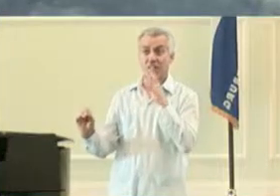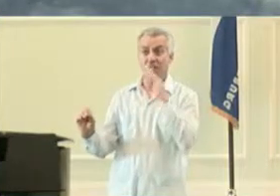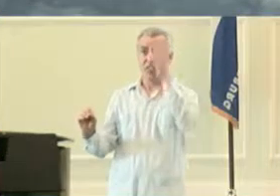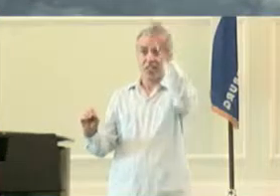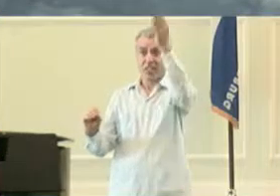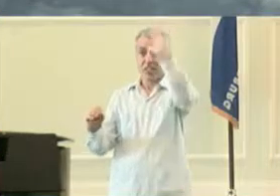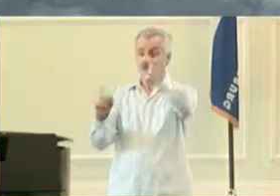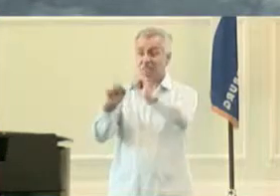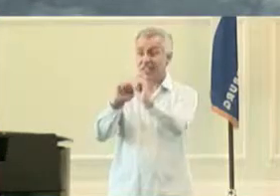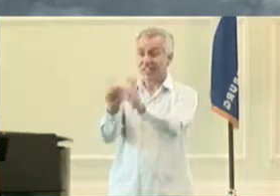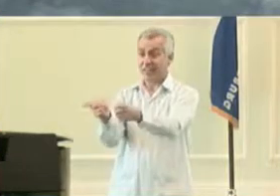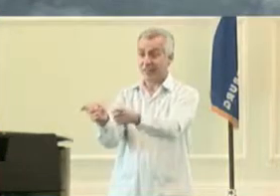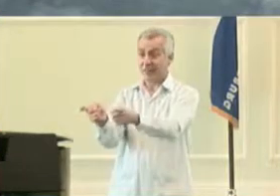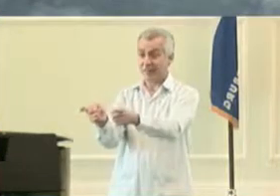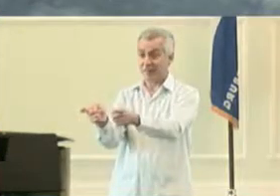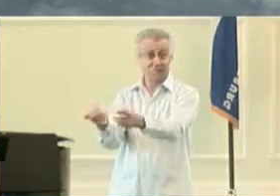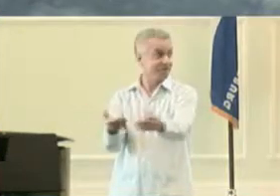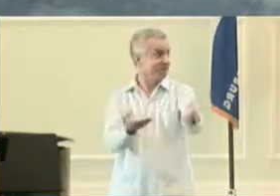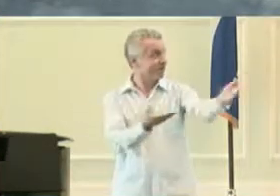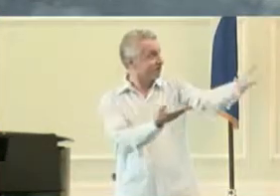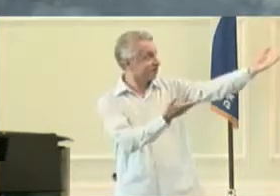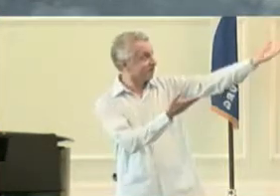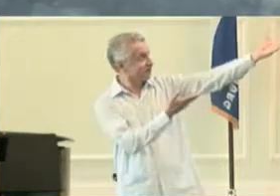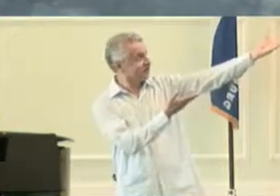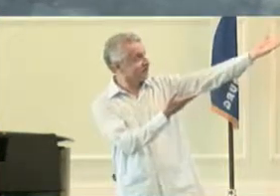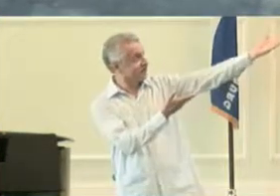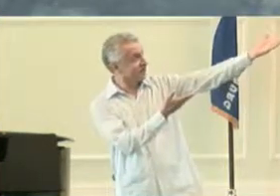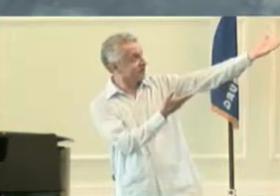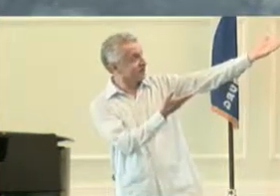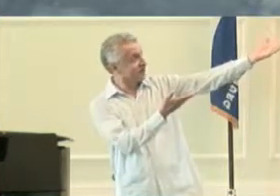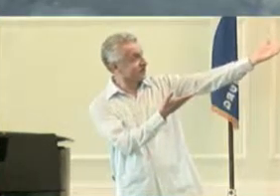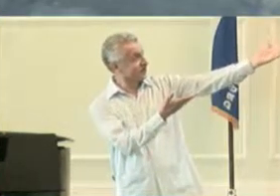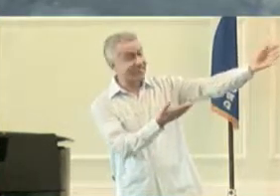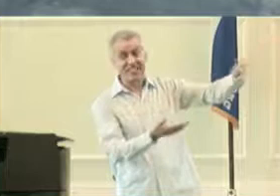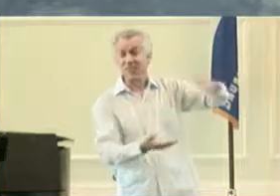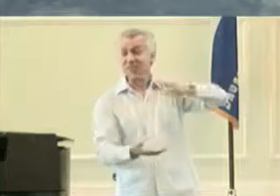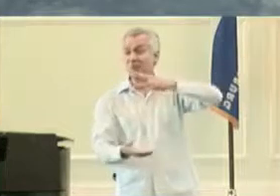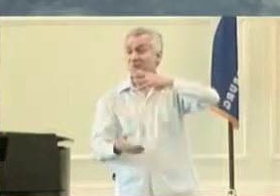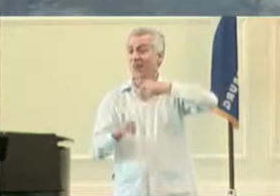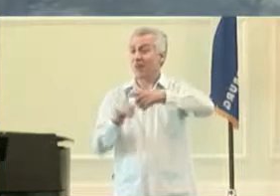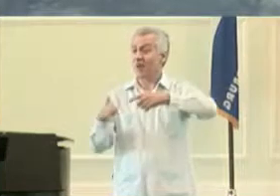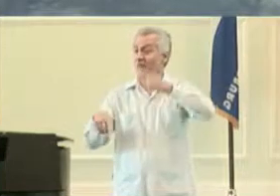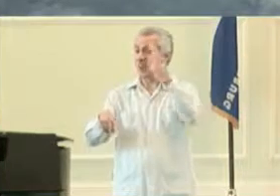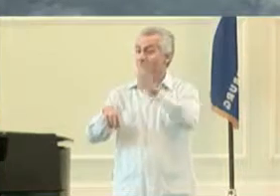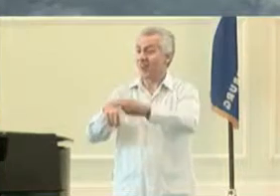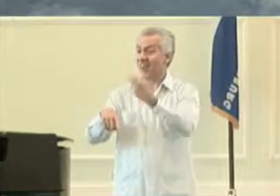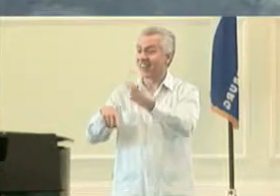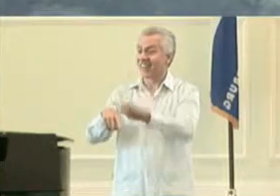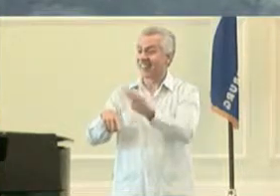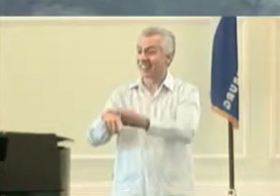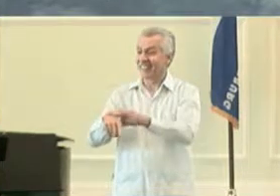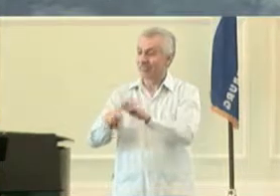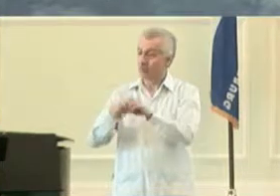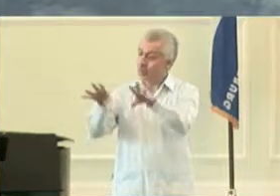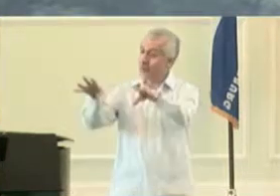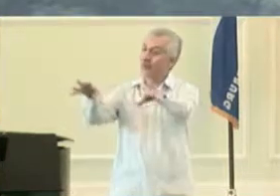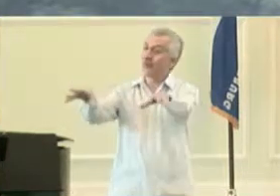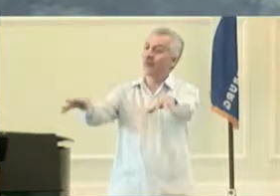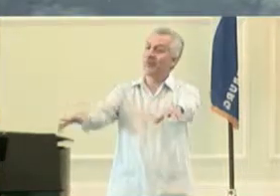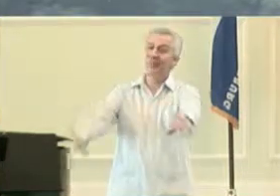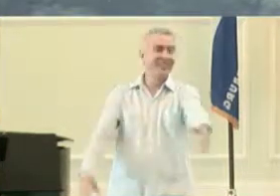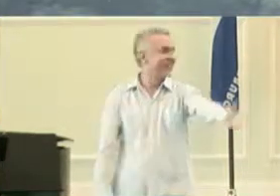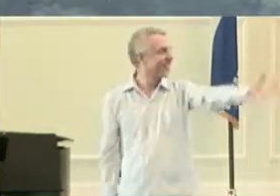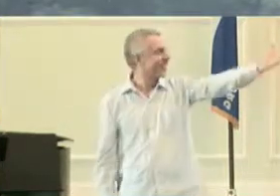for them or provided for them water from the rock. And as we saw that particular